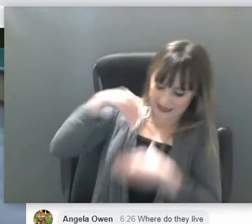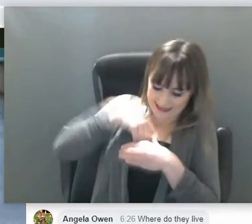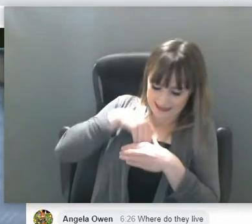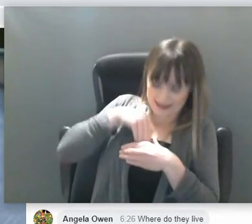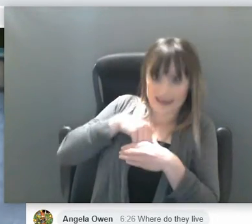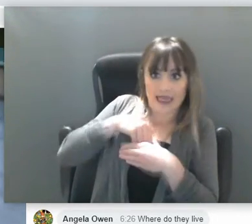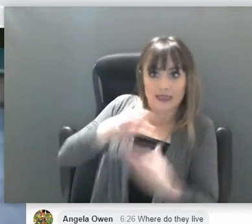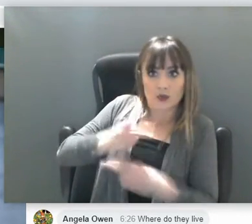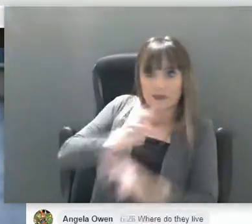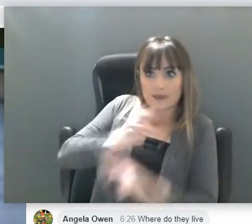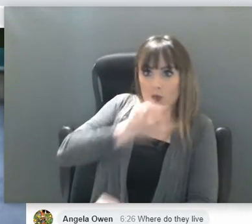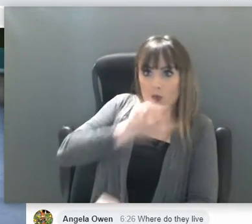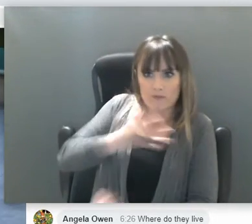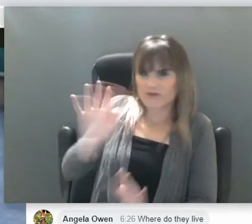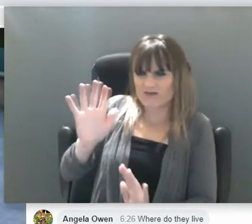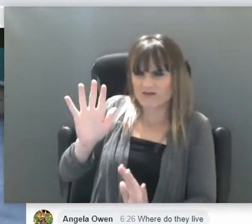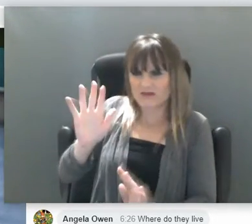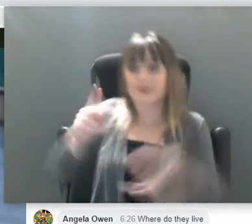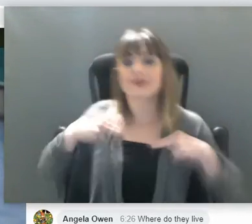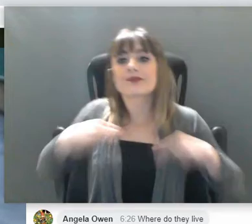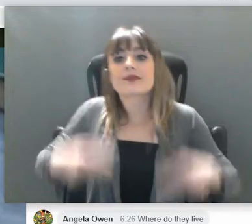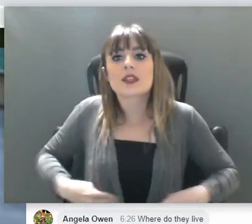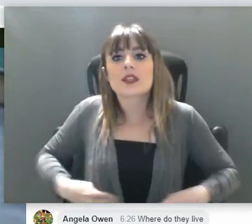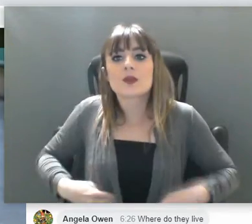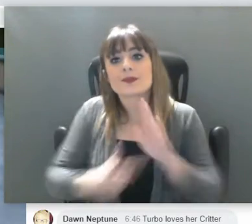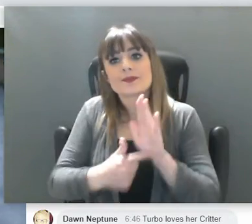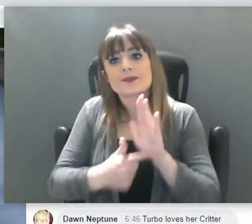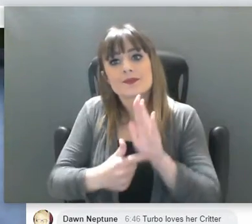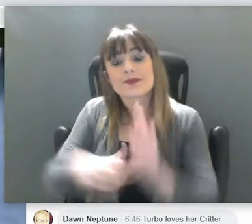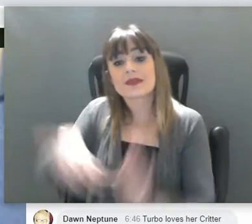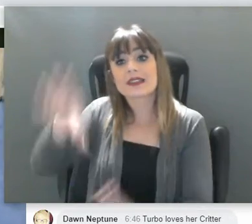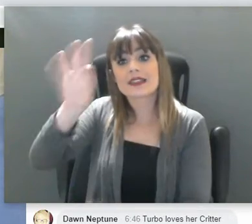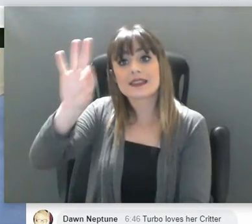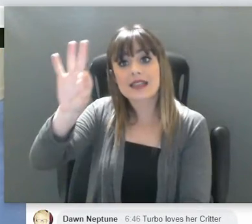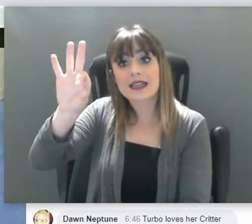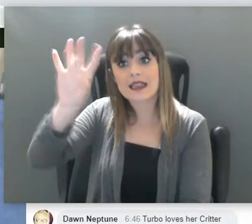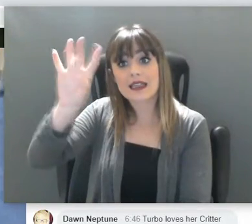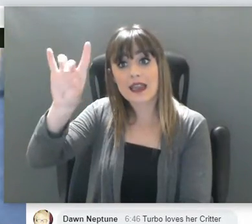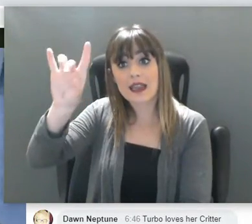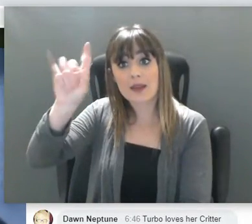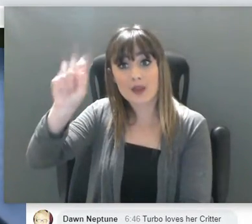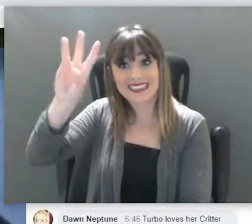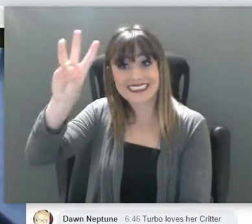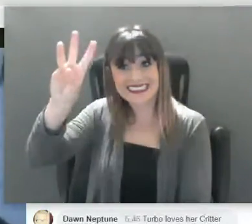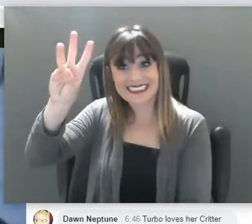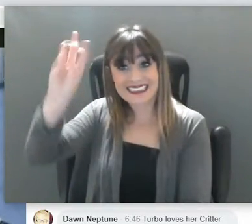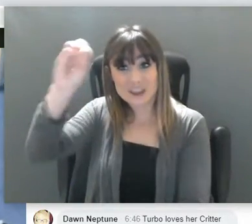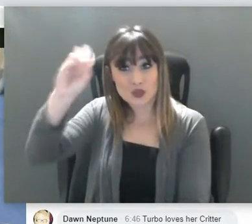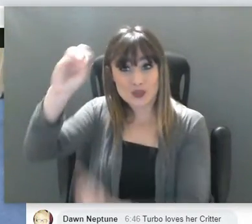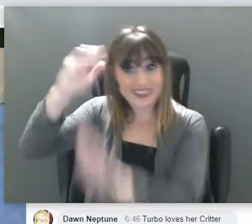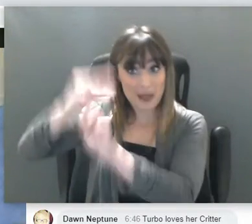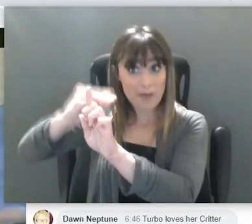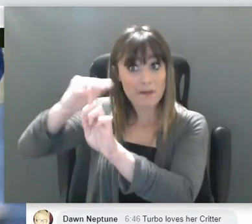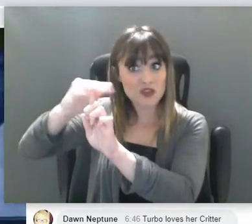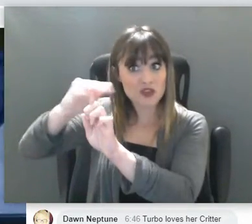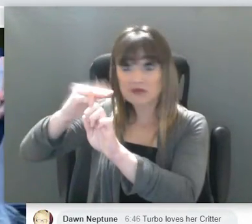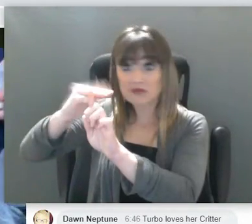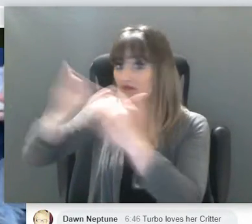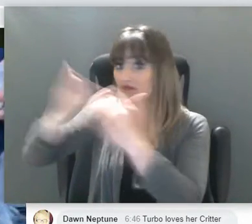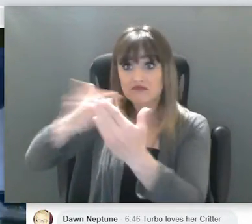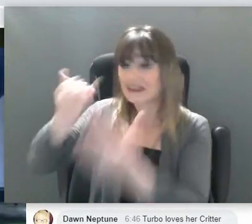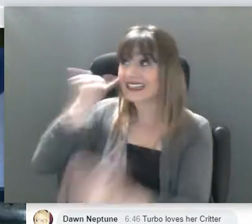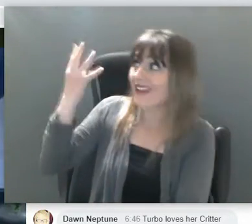So as humans, ours is always 98.6 degrees. Inside, doesn't matter how hot or cold it is outside, we don't rely on the sun